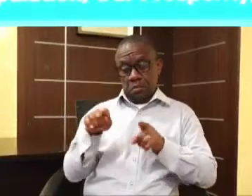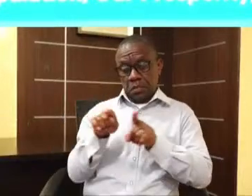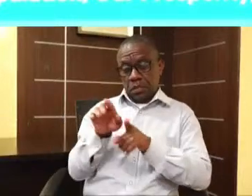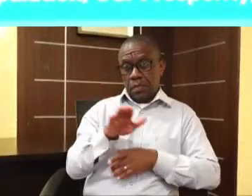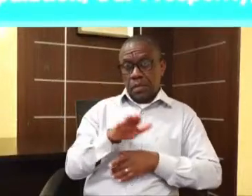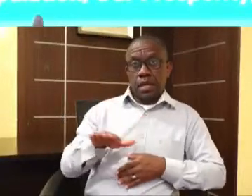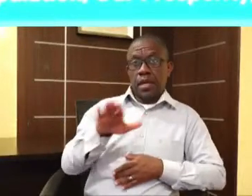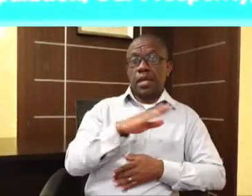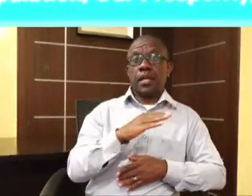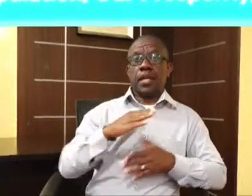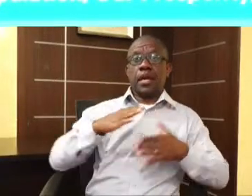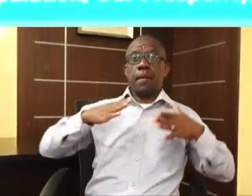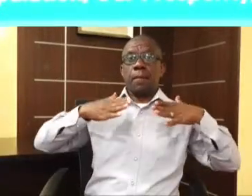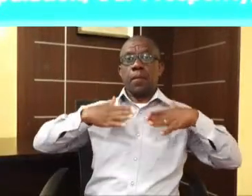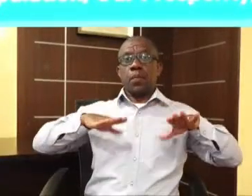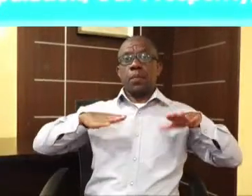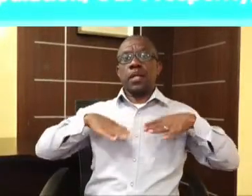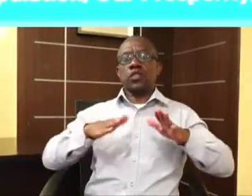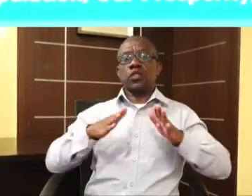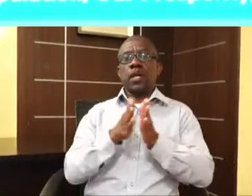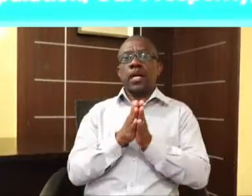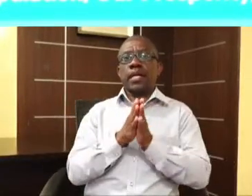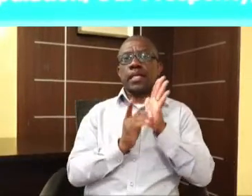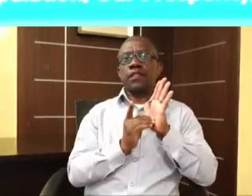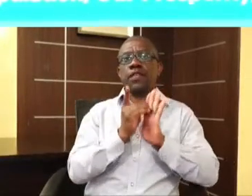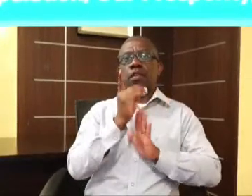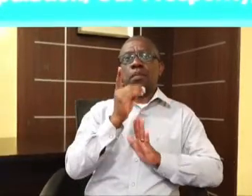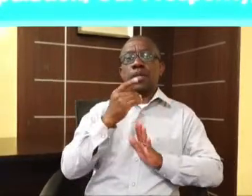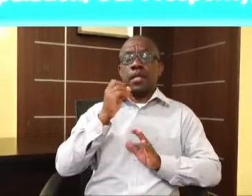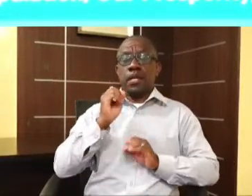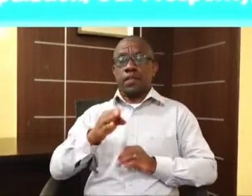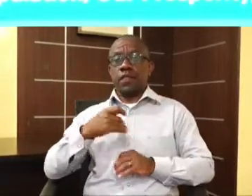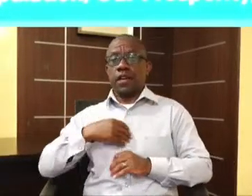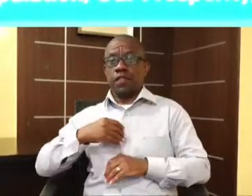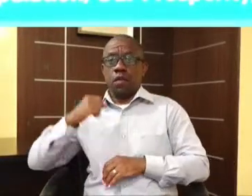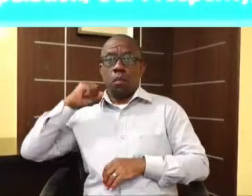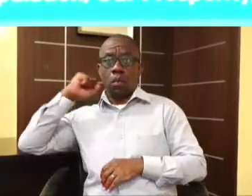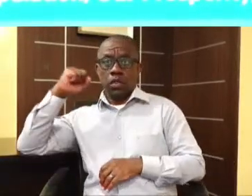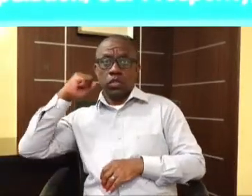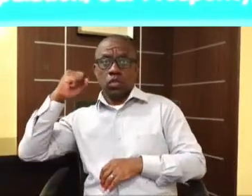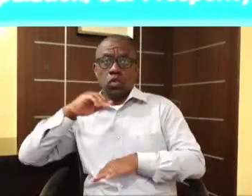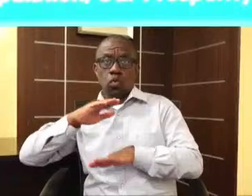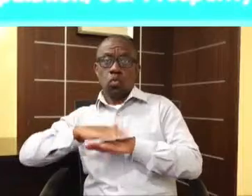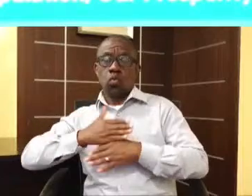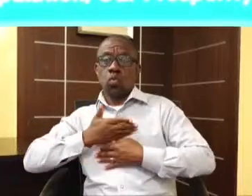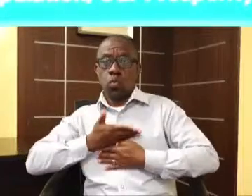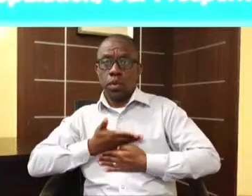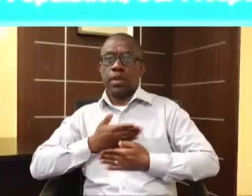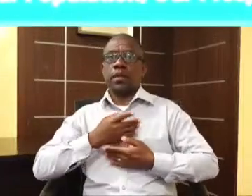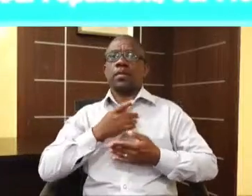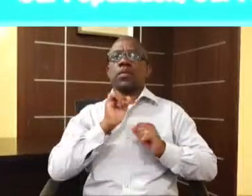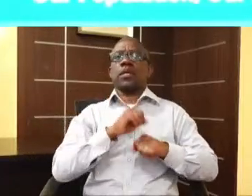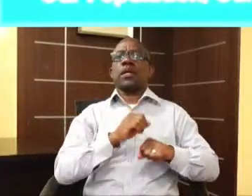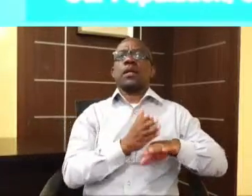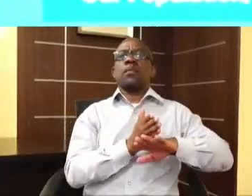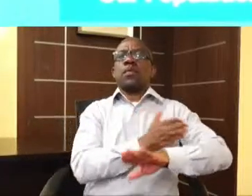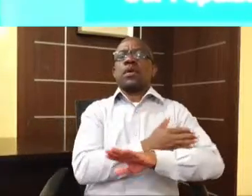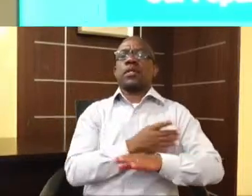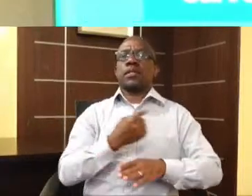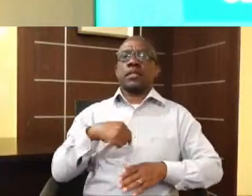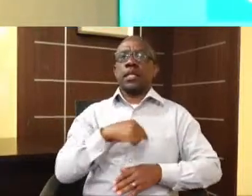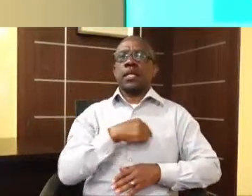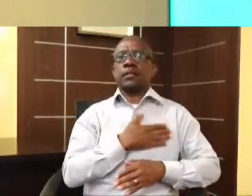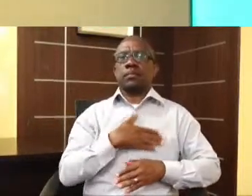P&D, population and development, we have political goodwill to do that. Now, before we go to the next presentation, let us all stand.